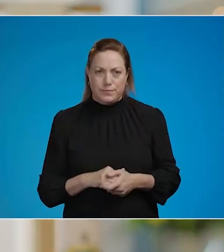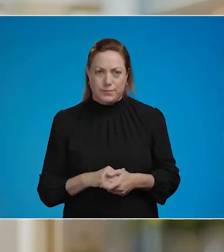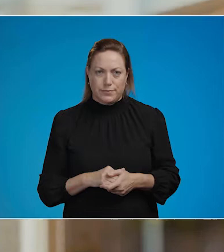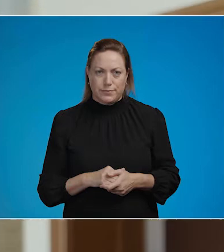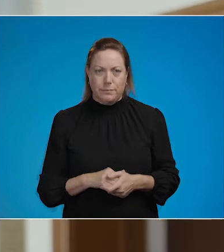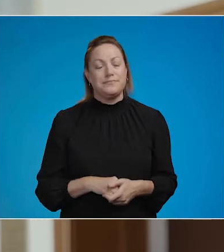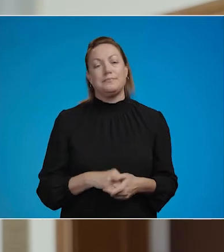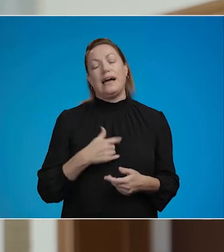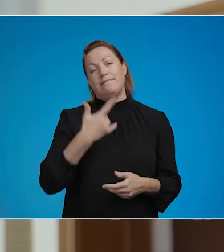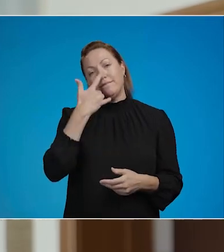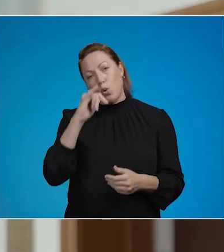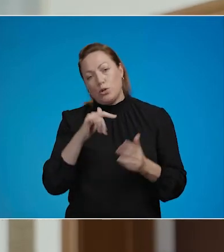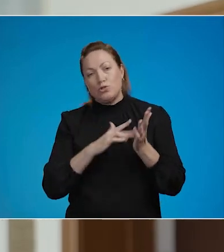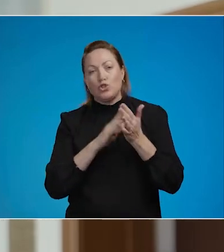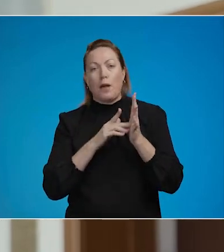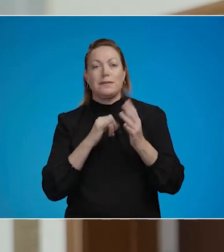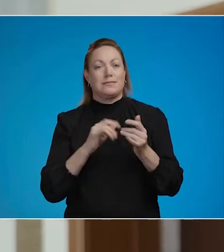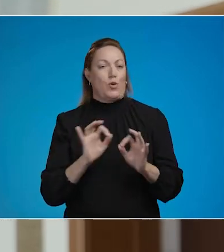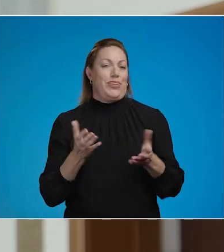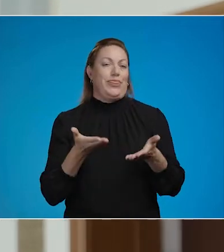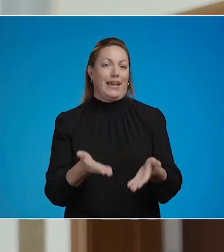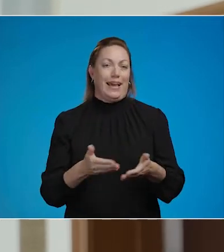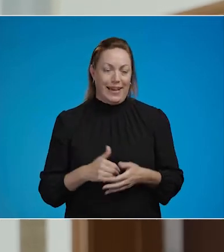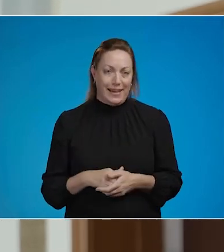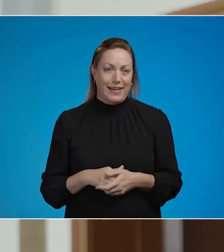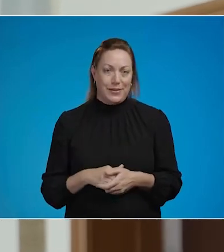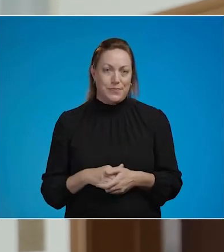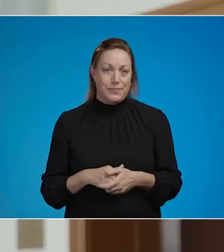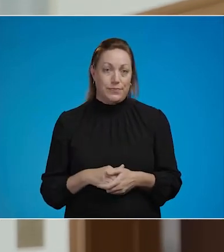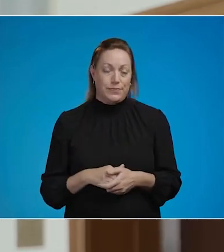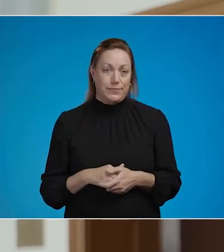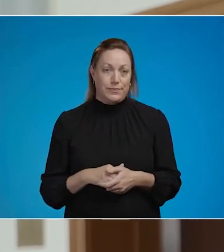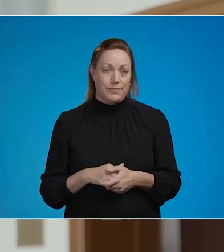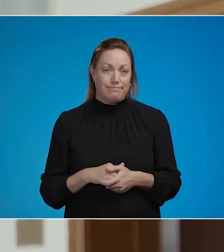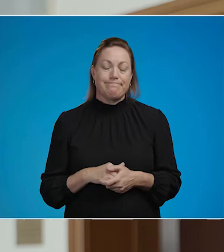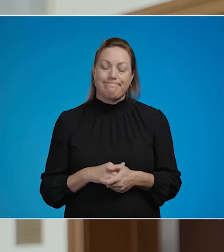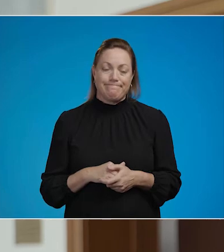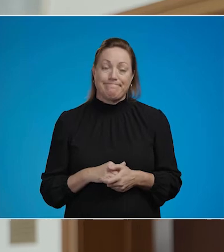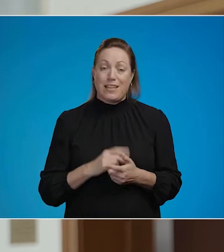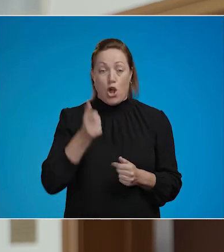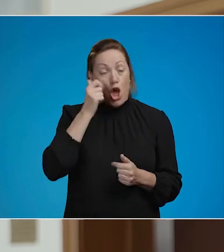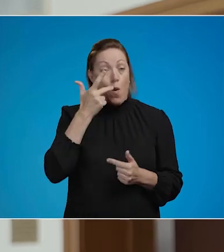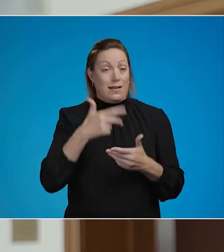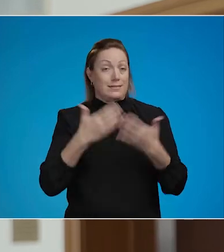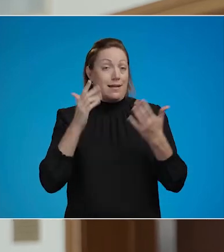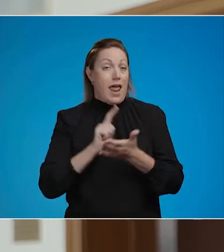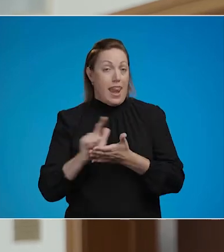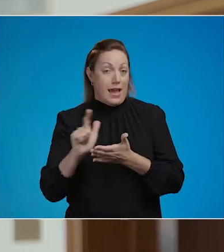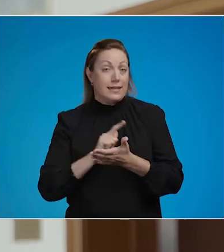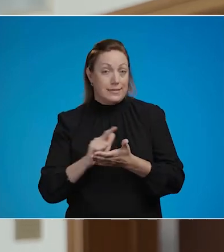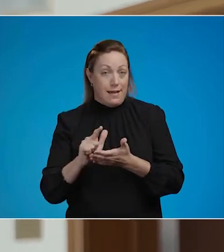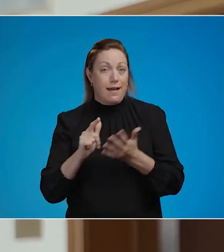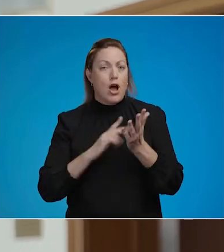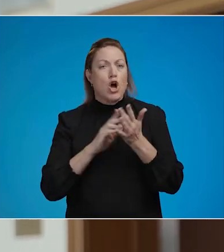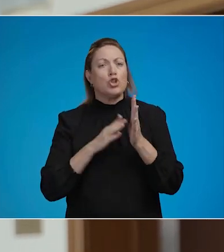with you. But as providence would have it, Thomas wasn't with them. And Thomas then, it's not until